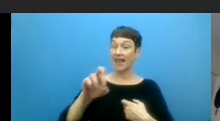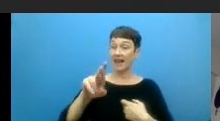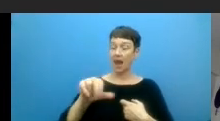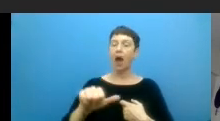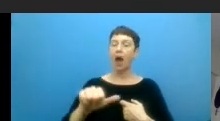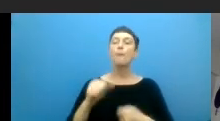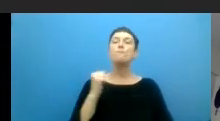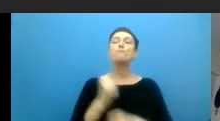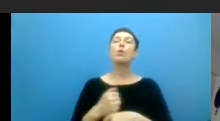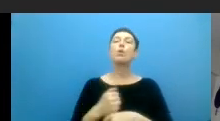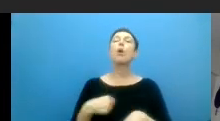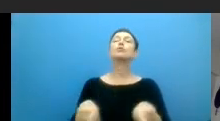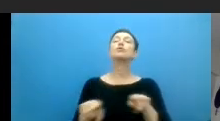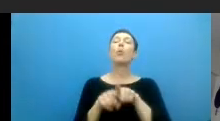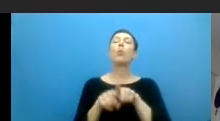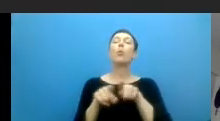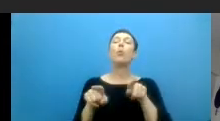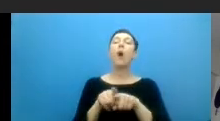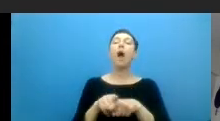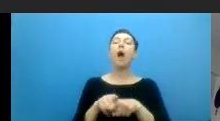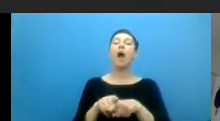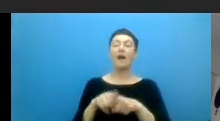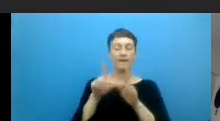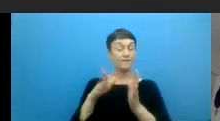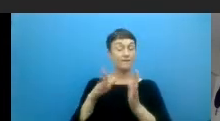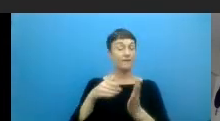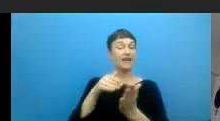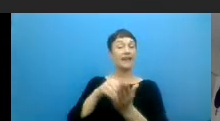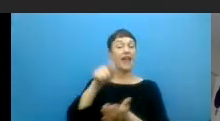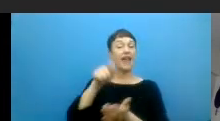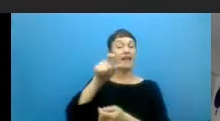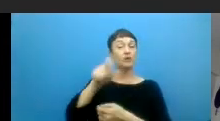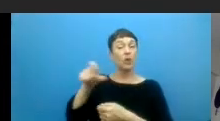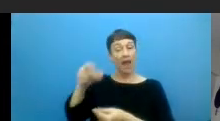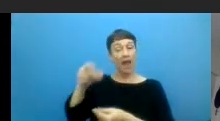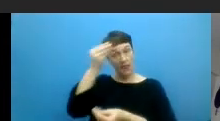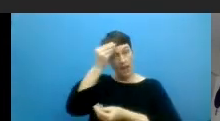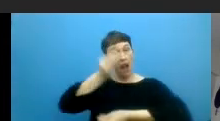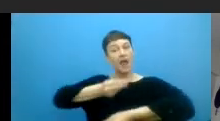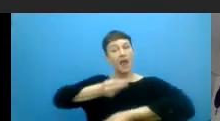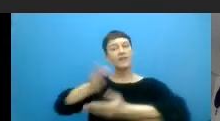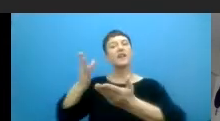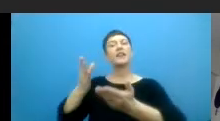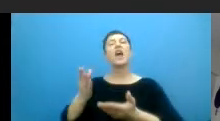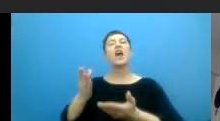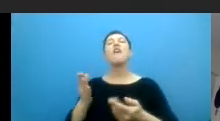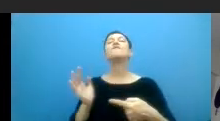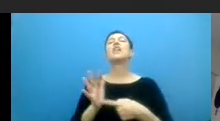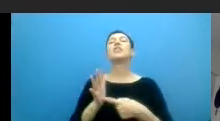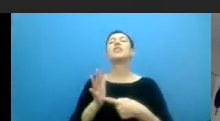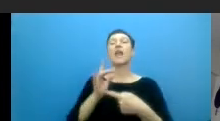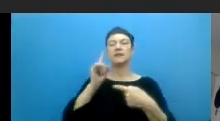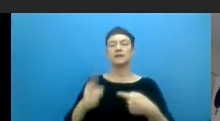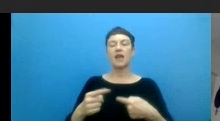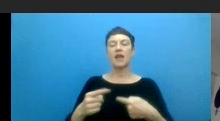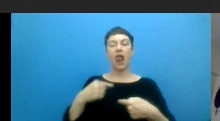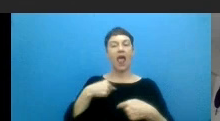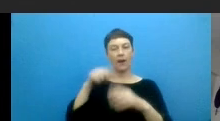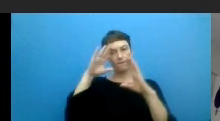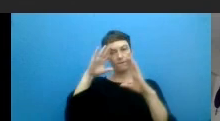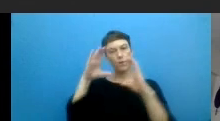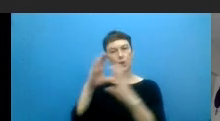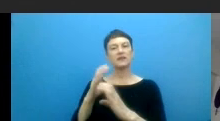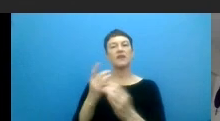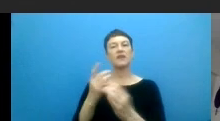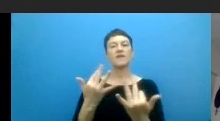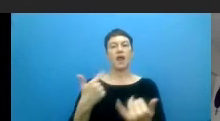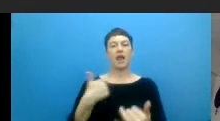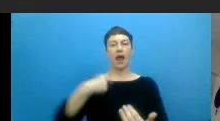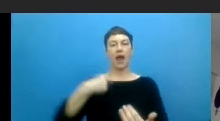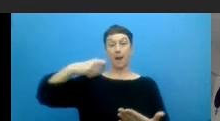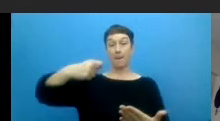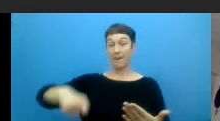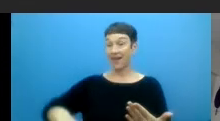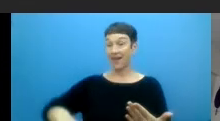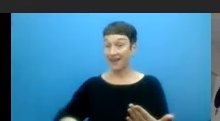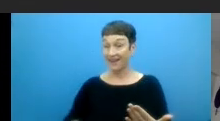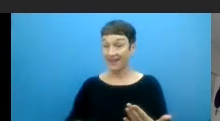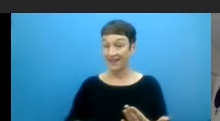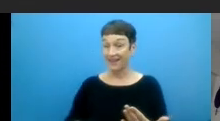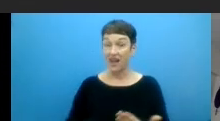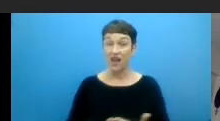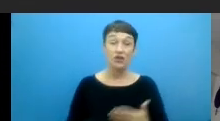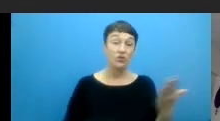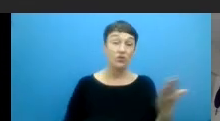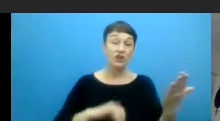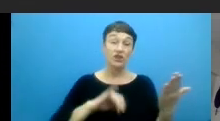I don't know, Jarryd, if you want to talk about, you know, using more than one language in a test or in